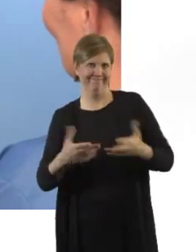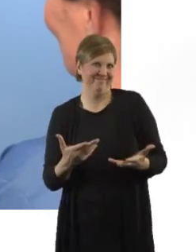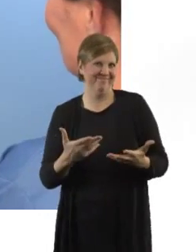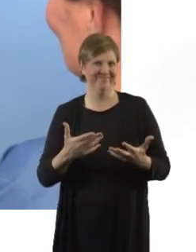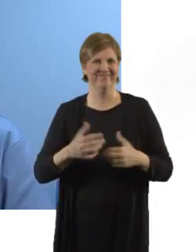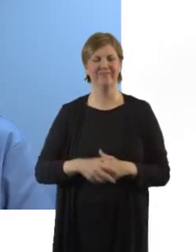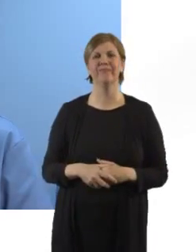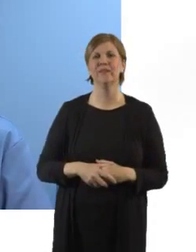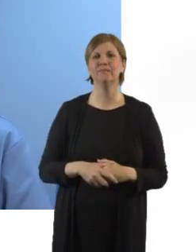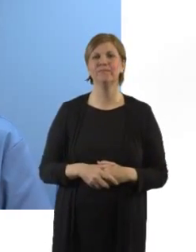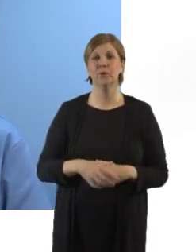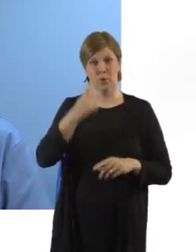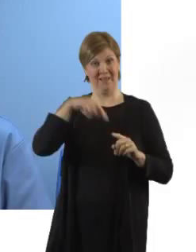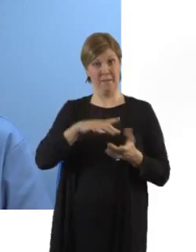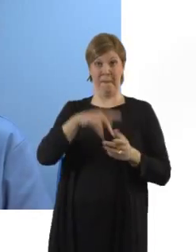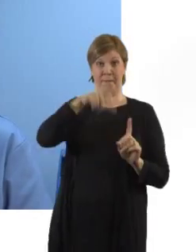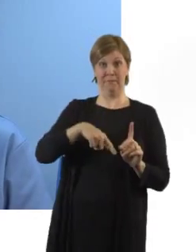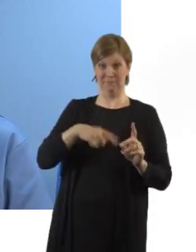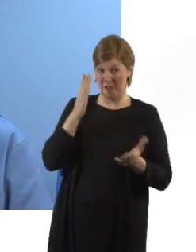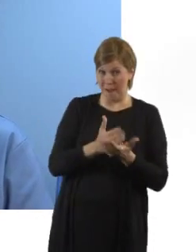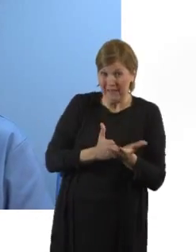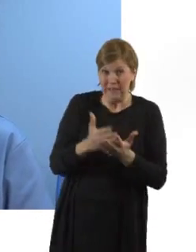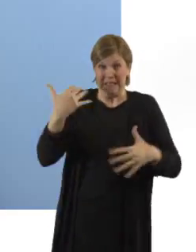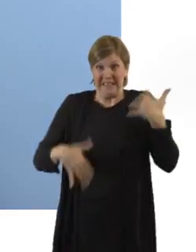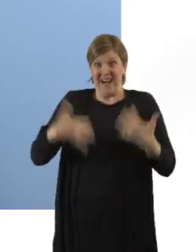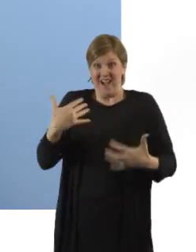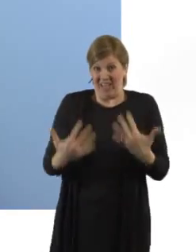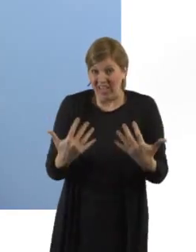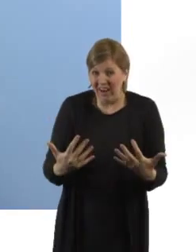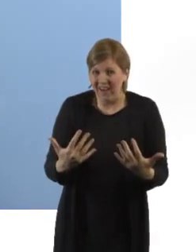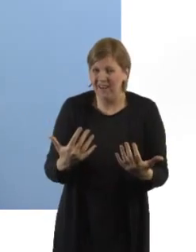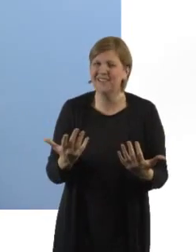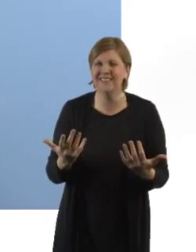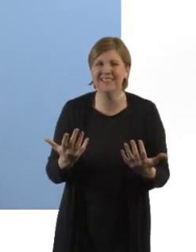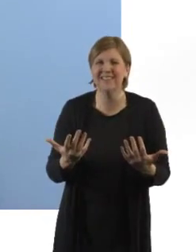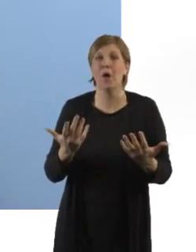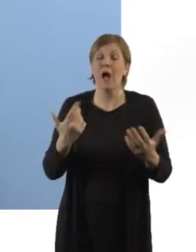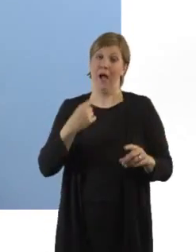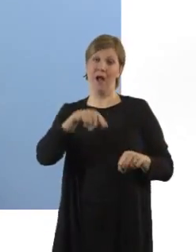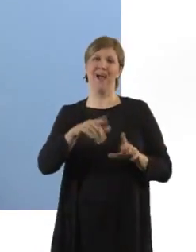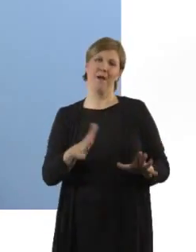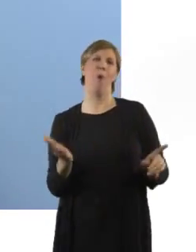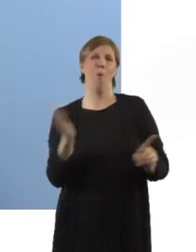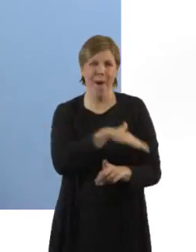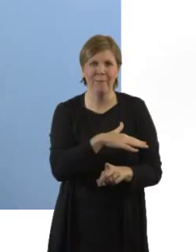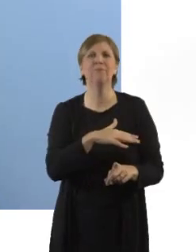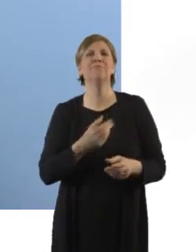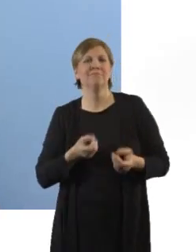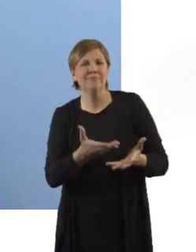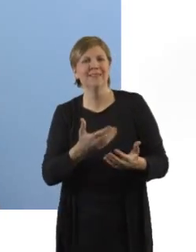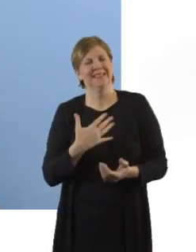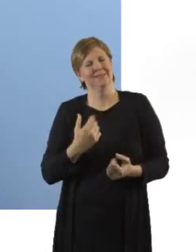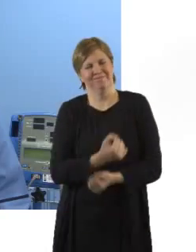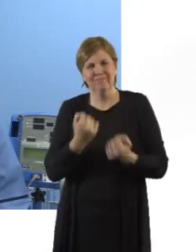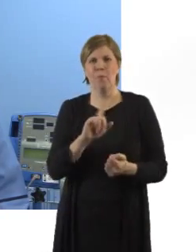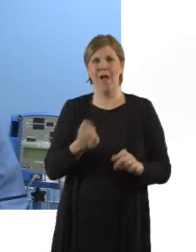vaginal examination to check the neck of the womb to make sure it's dilating. So you build up a complete picture of what stage labour is at. What's going to